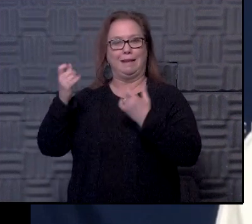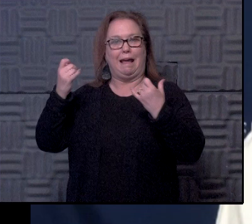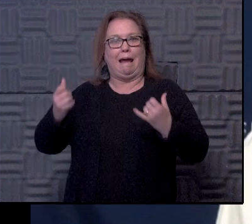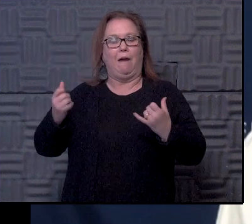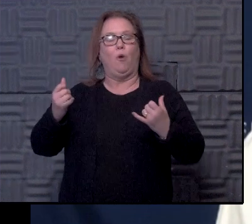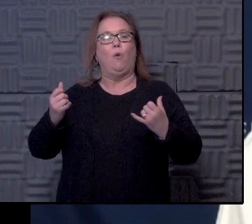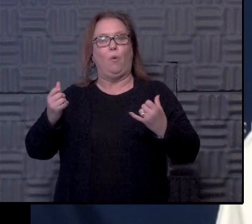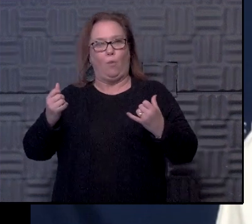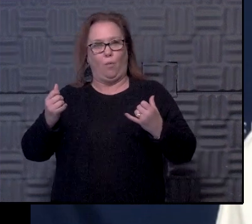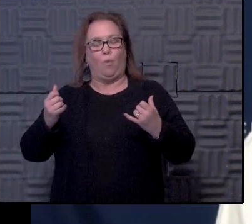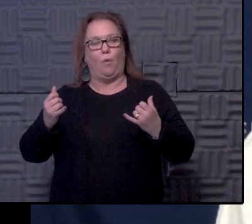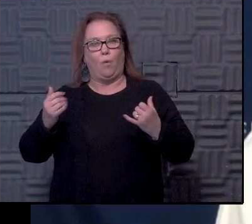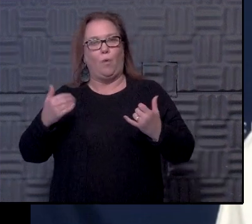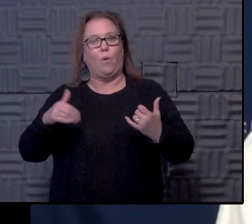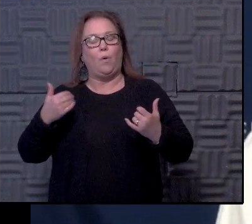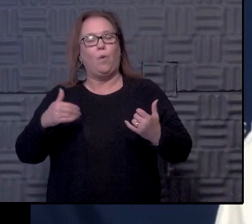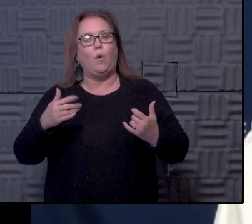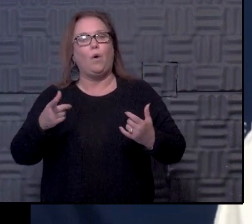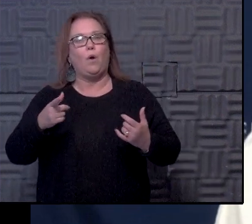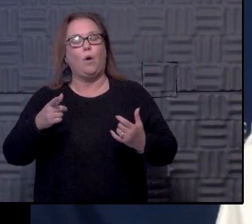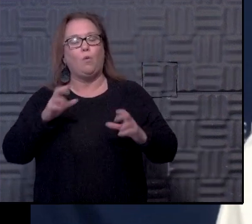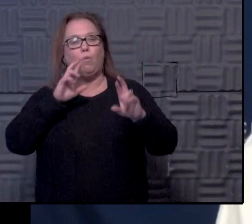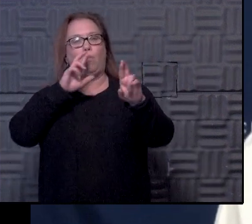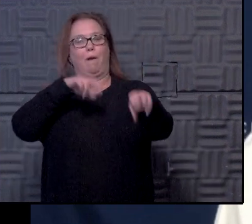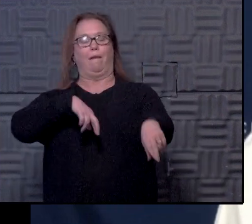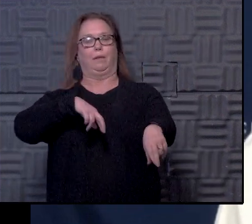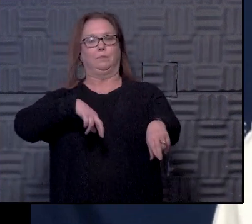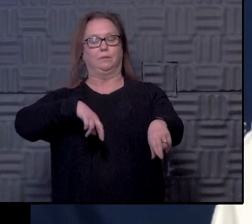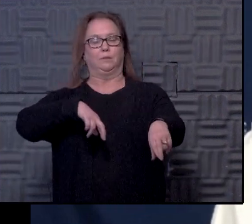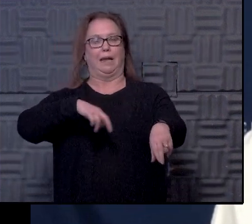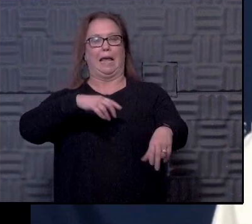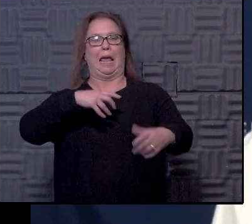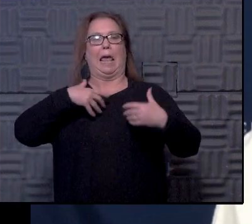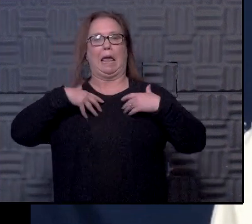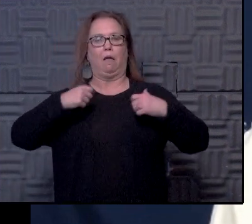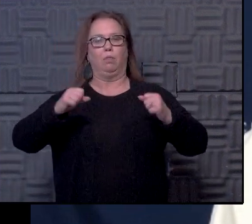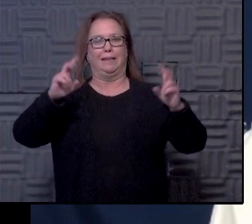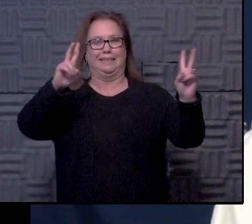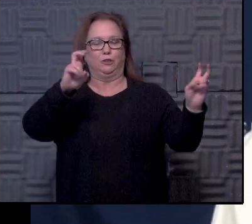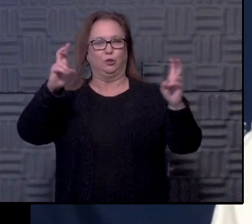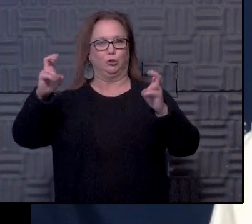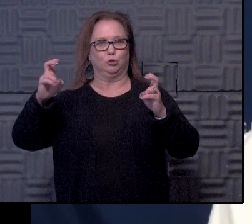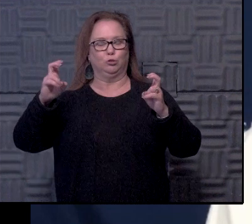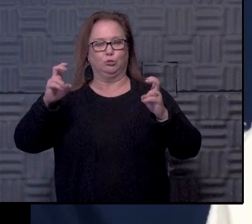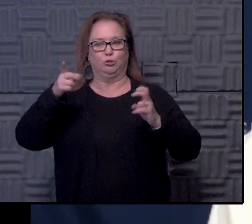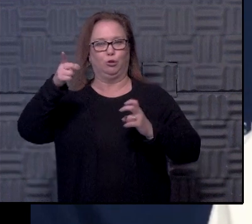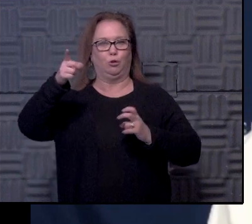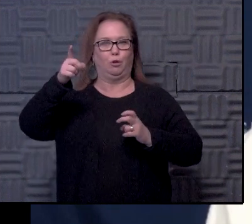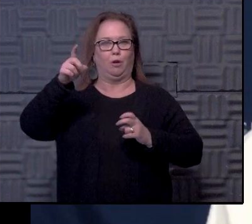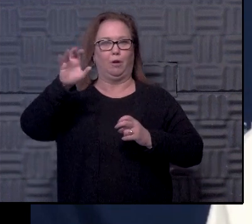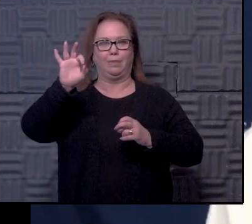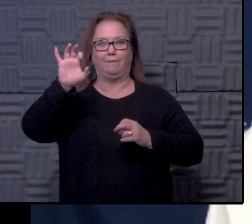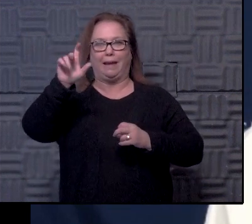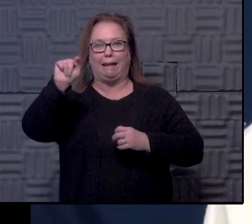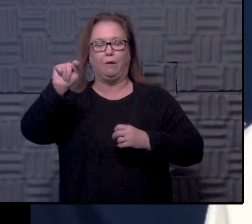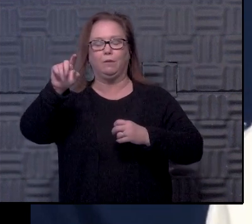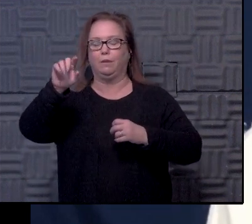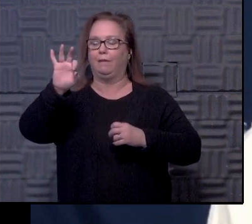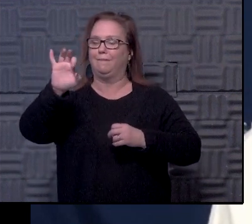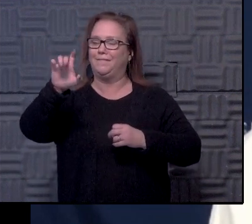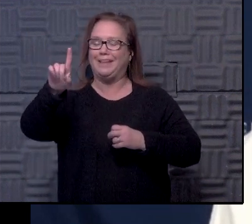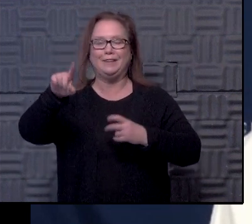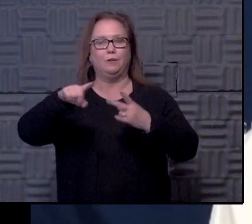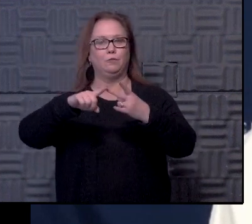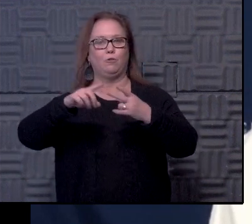has a reaction, a health issue on the field or on the court or off